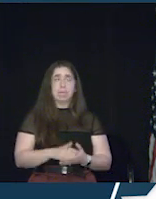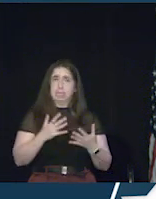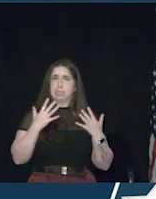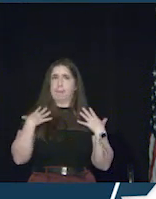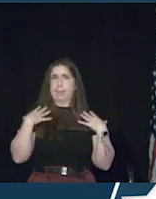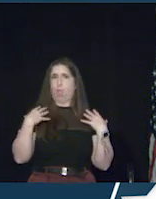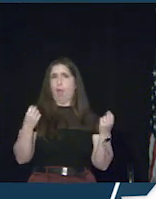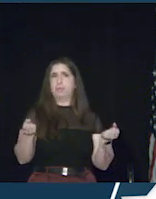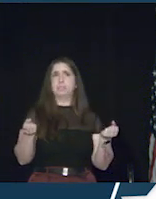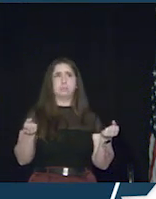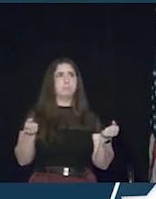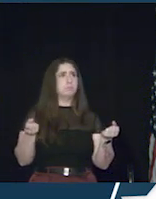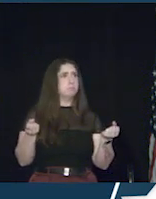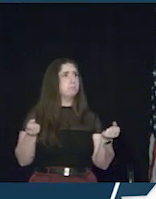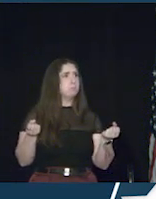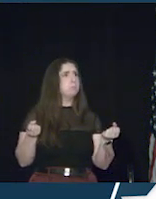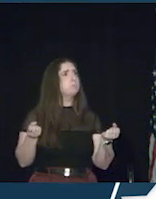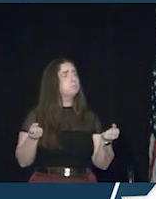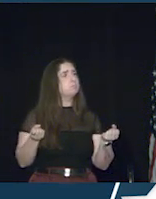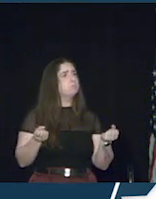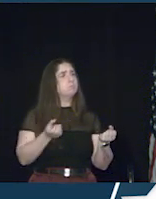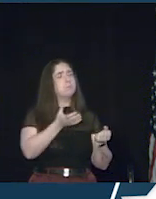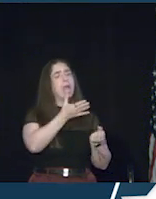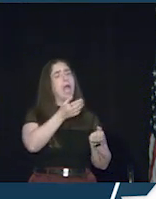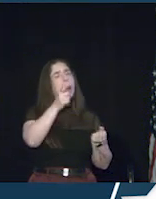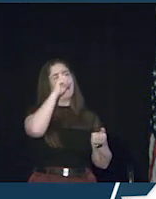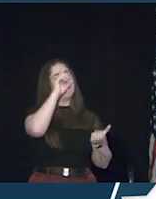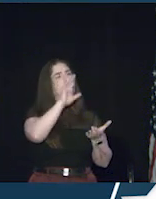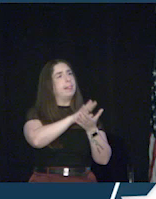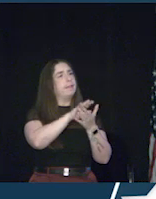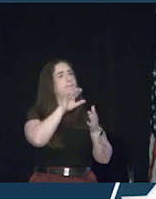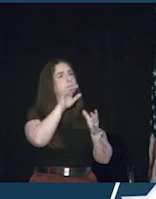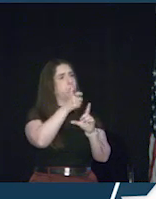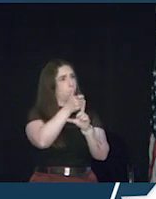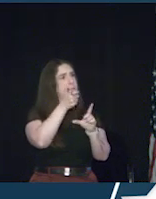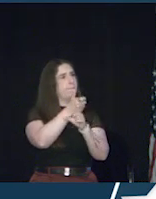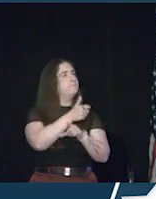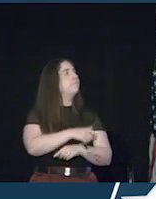confident and believe in yourself.